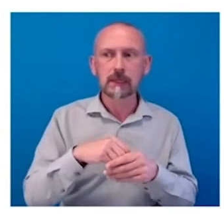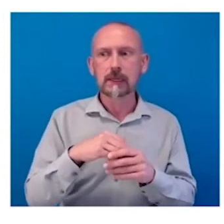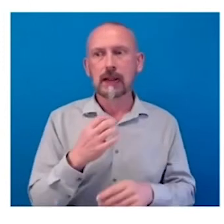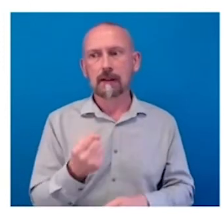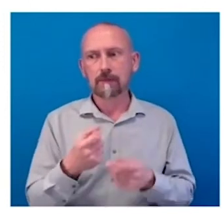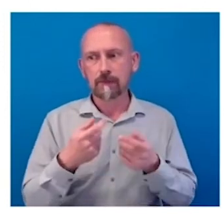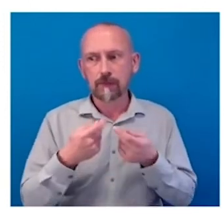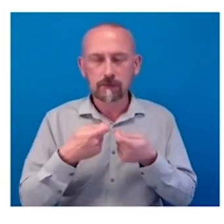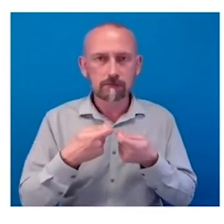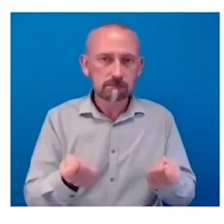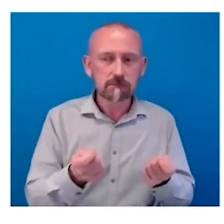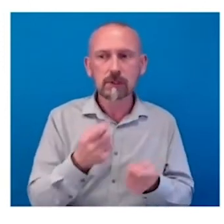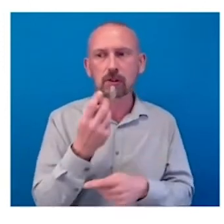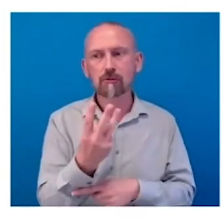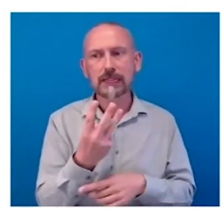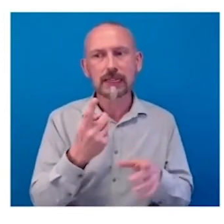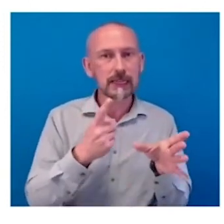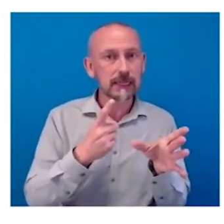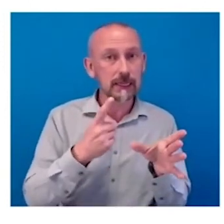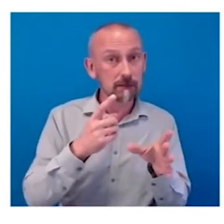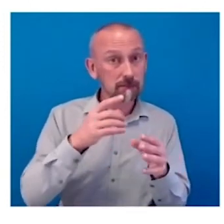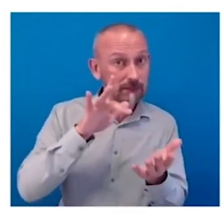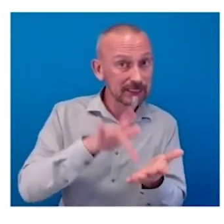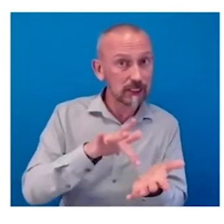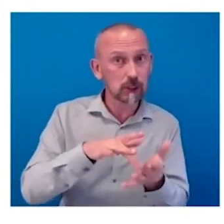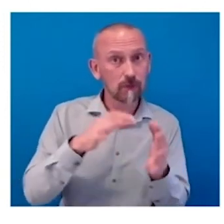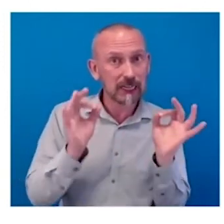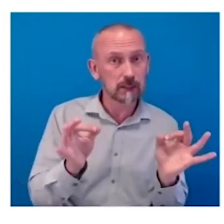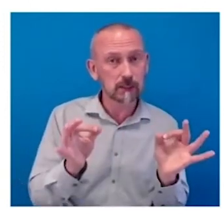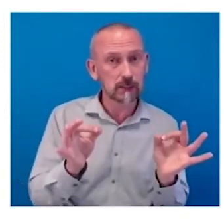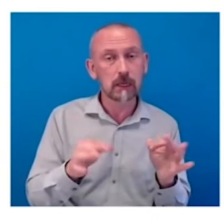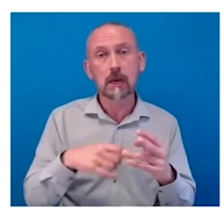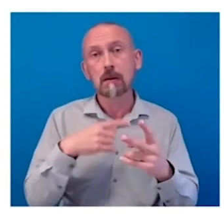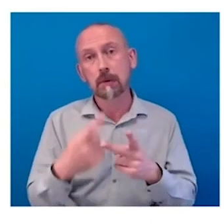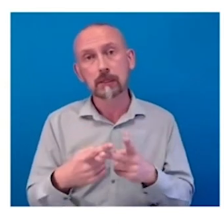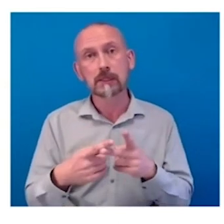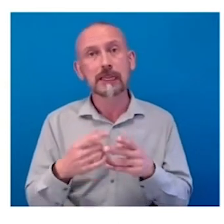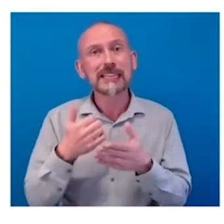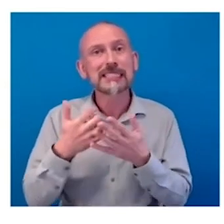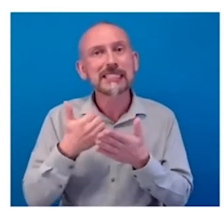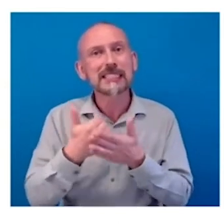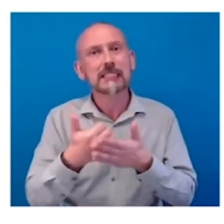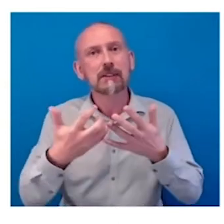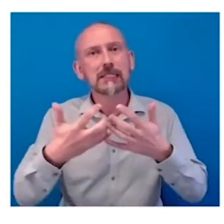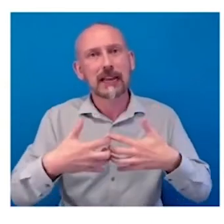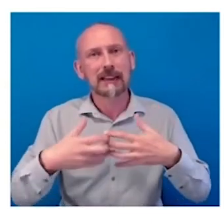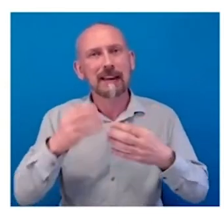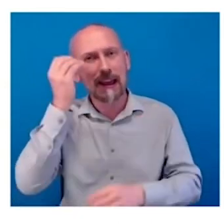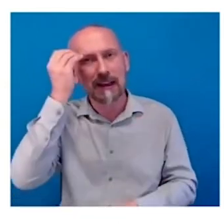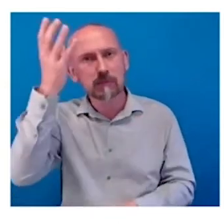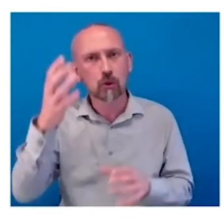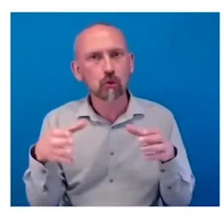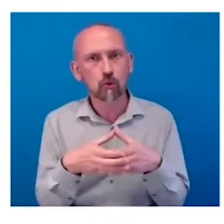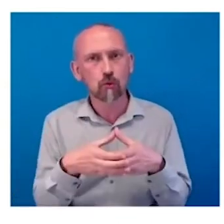for pupils with SEND, as well as the creation of an assistive tech expert group within the DFE that's helping to advise on